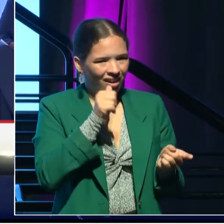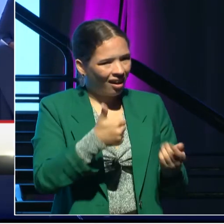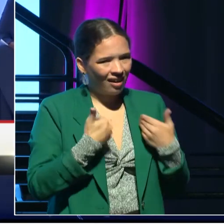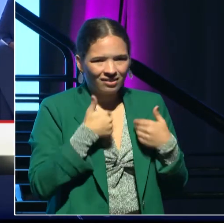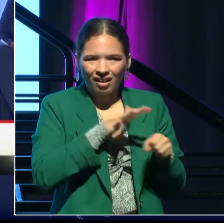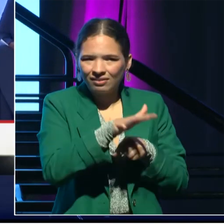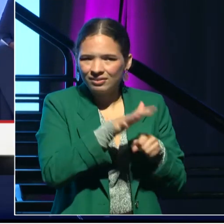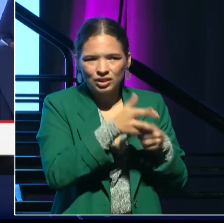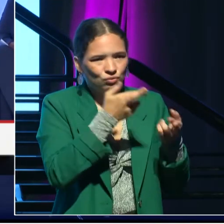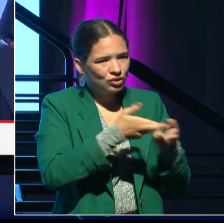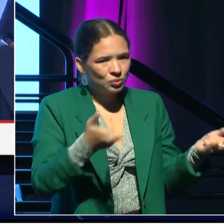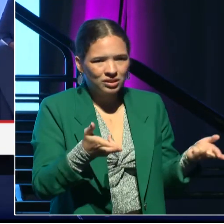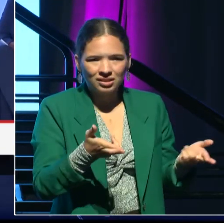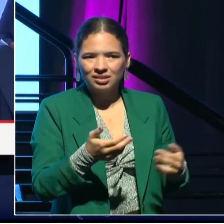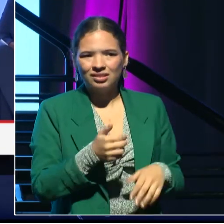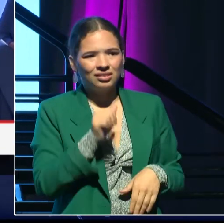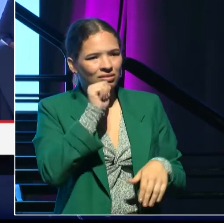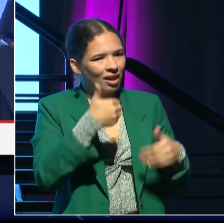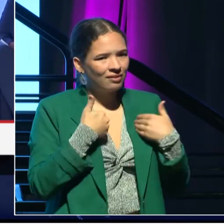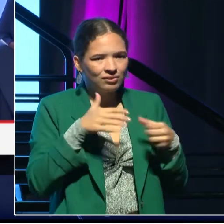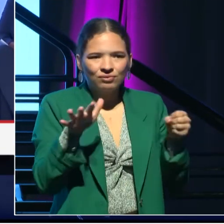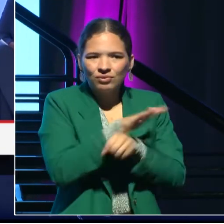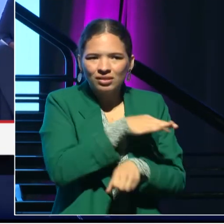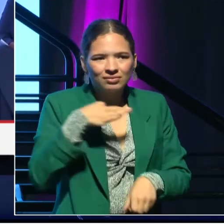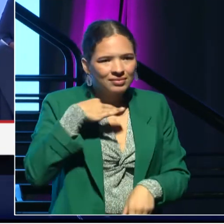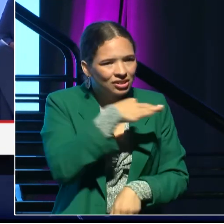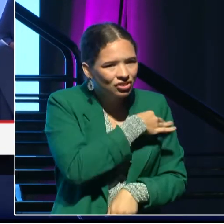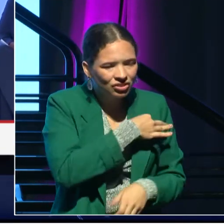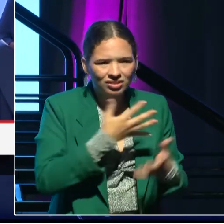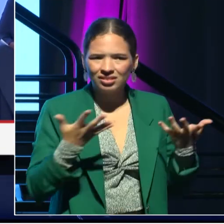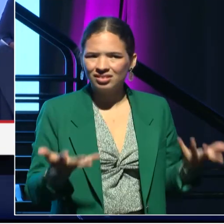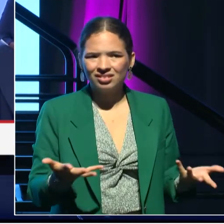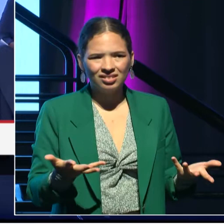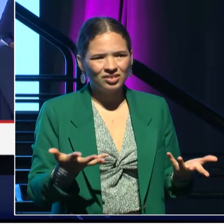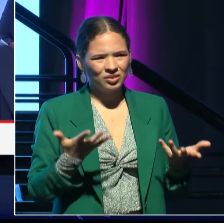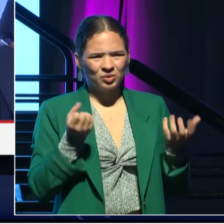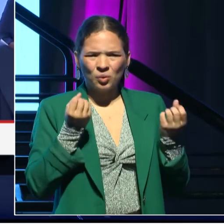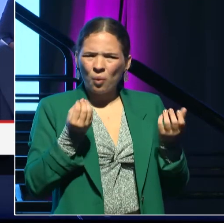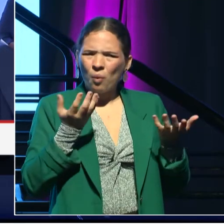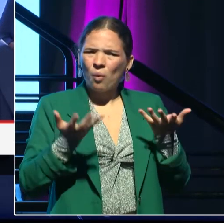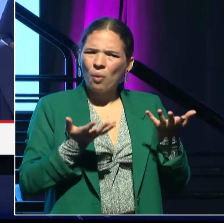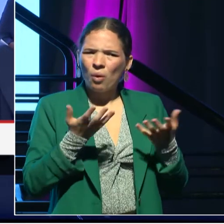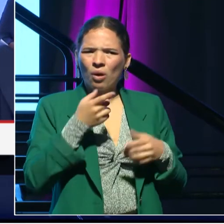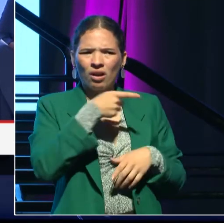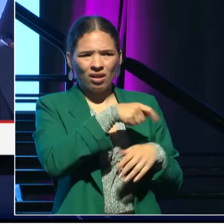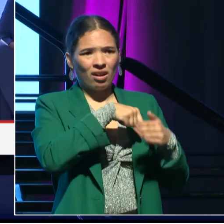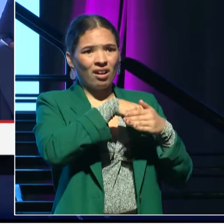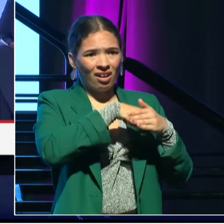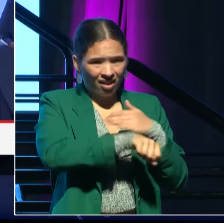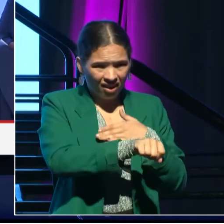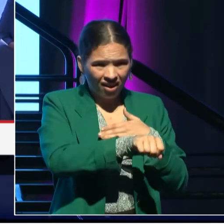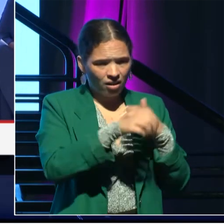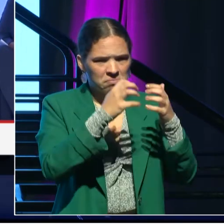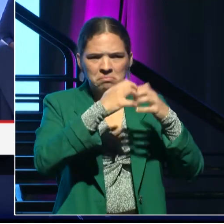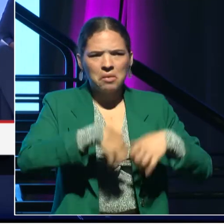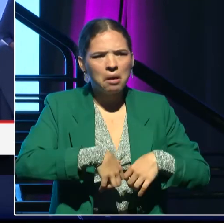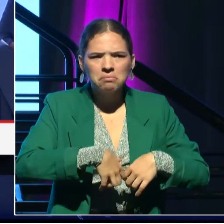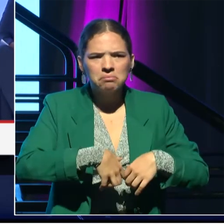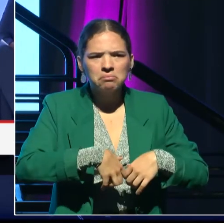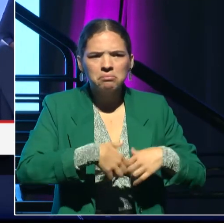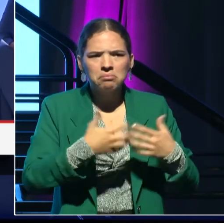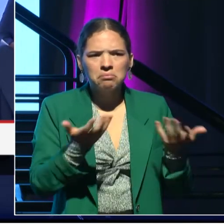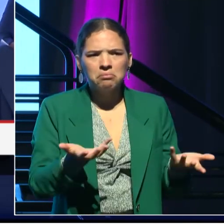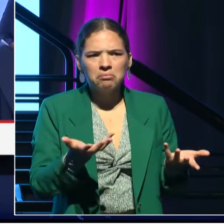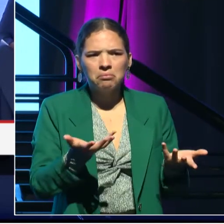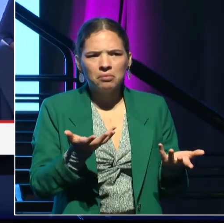fully staffed units to give them the care that they need. So she delivered in a very rundown mill hospital. We were teenagers at the